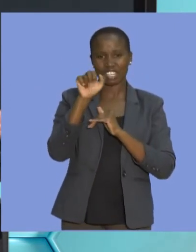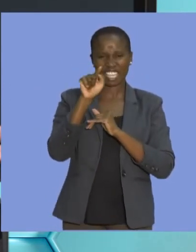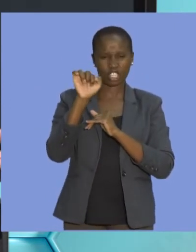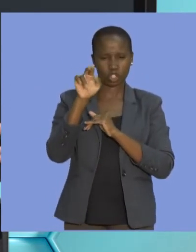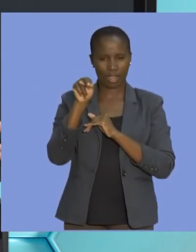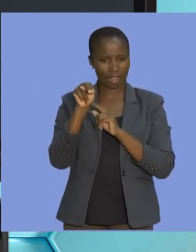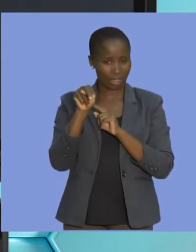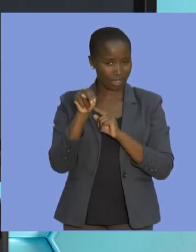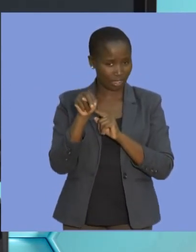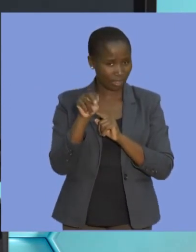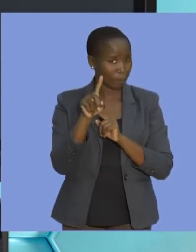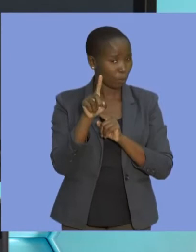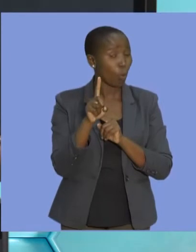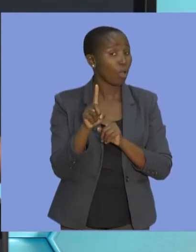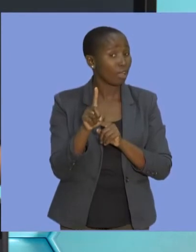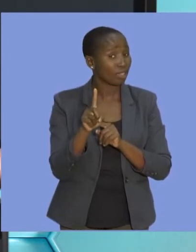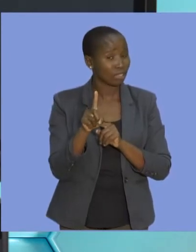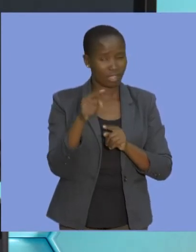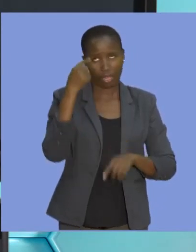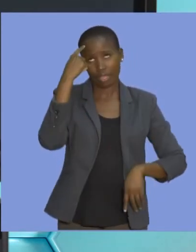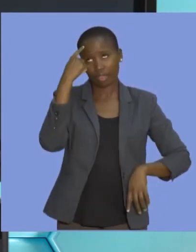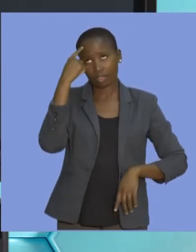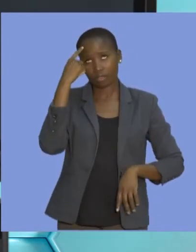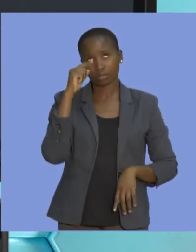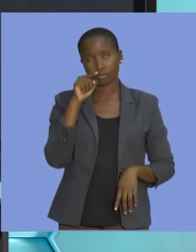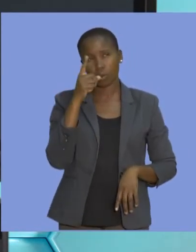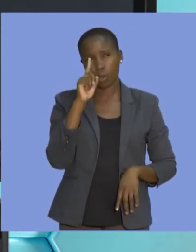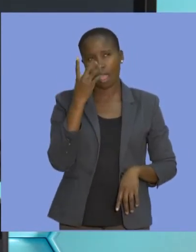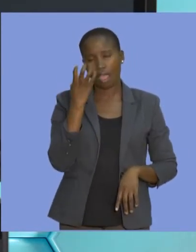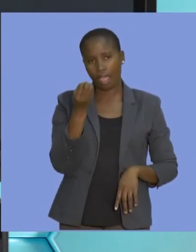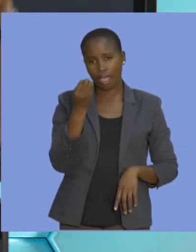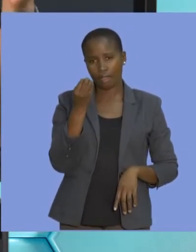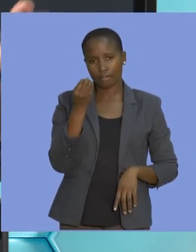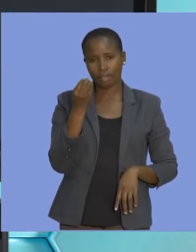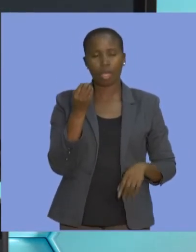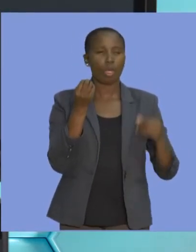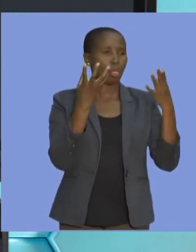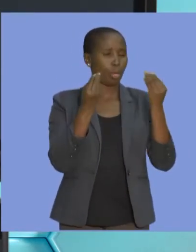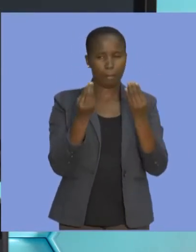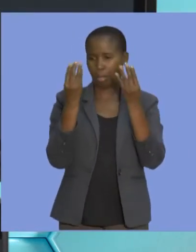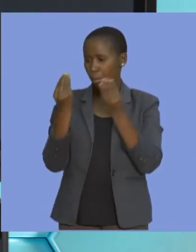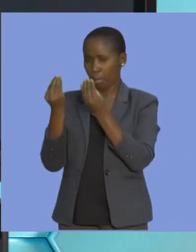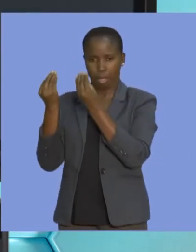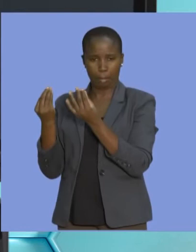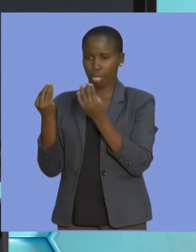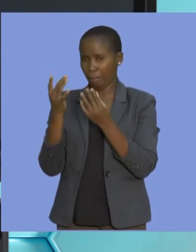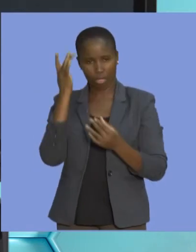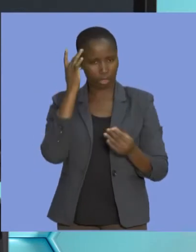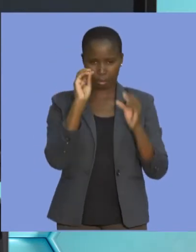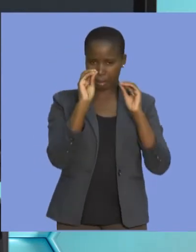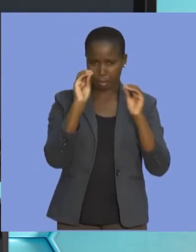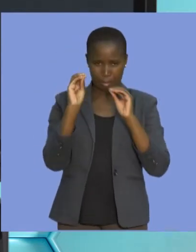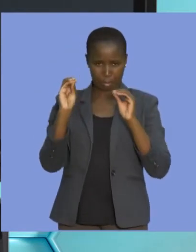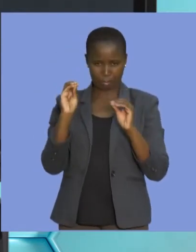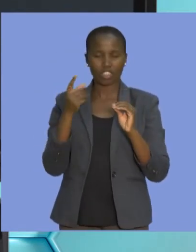It's actually, think of standard deviation, you have raw data. You calculate the